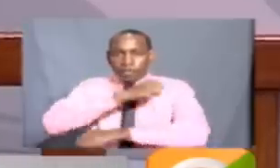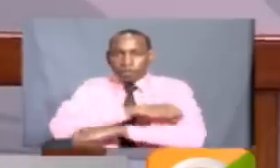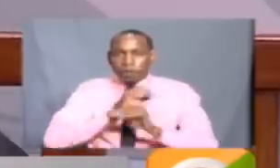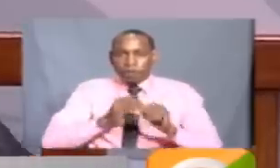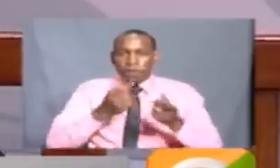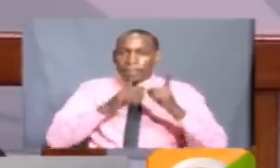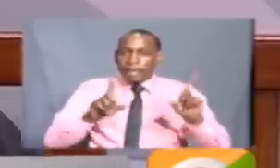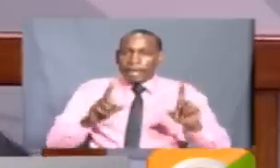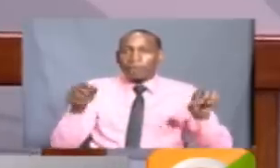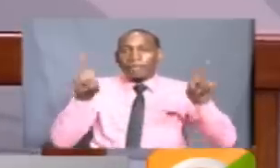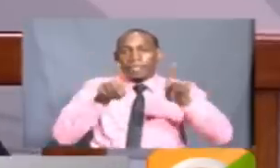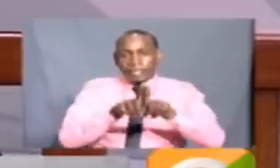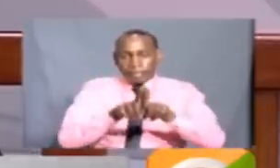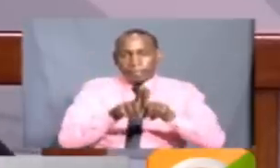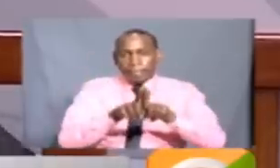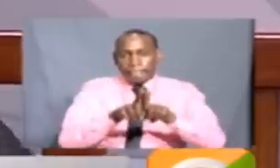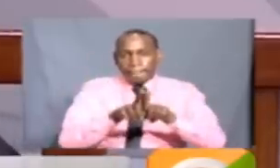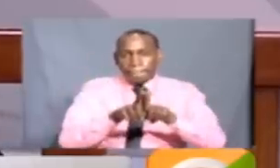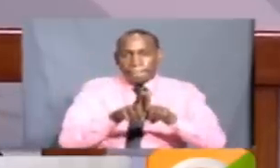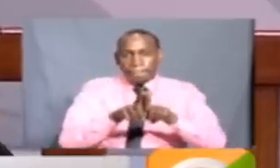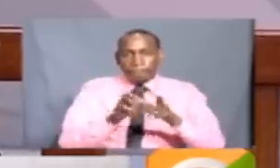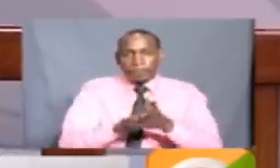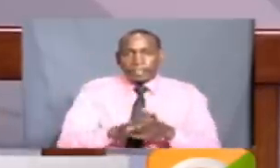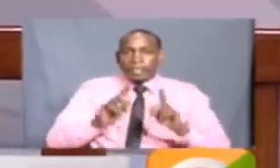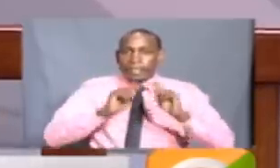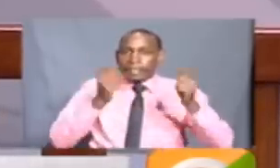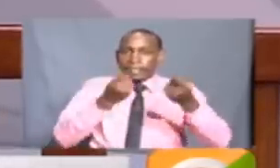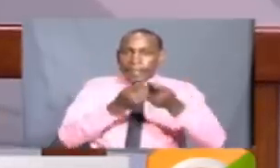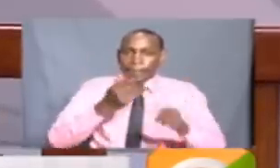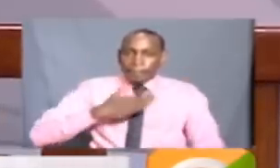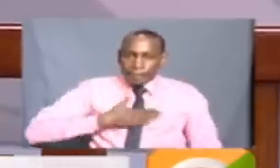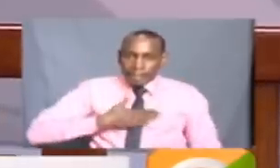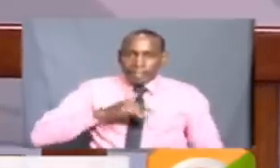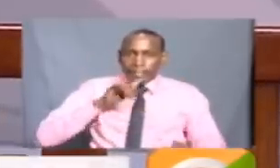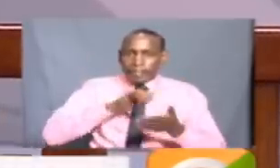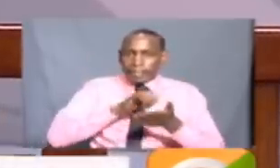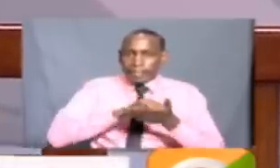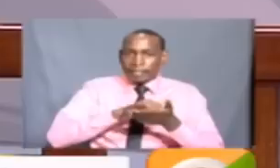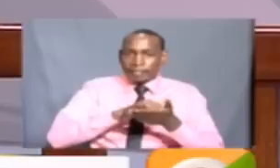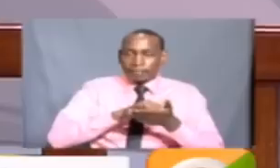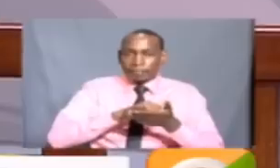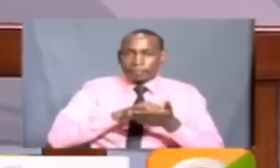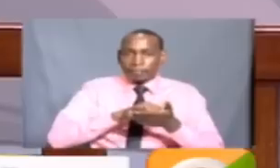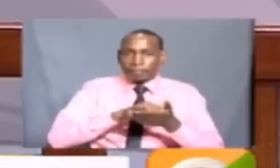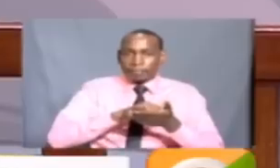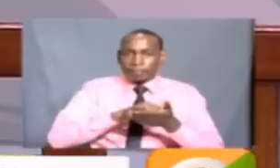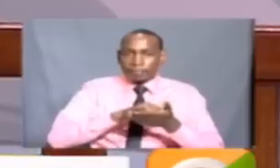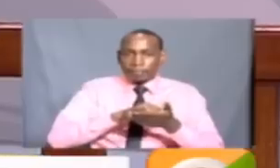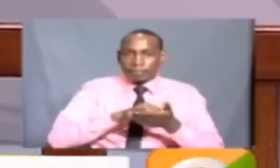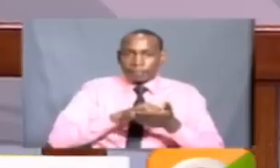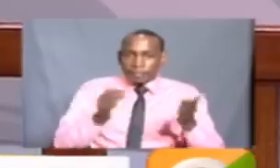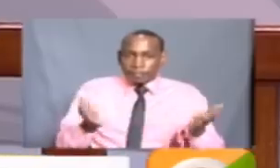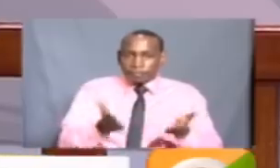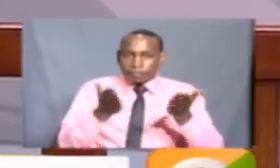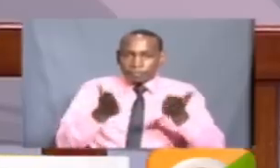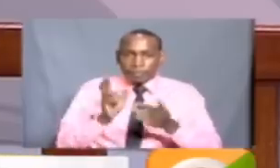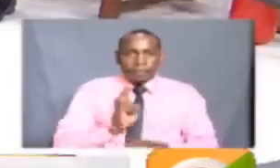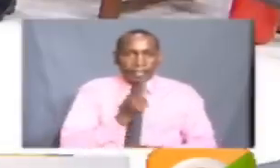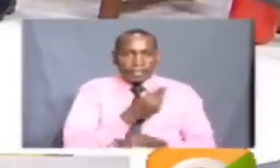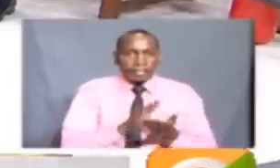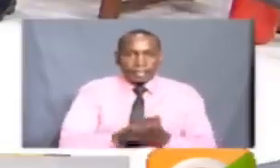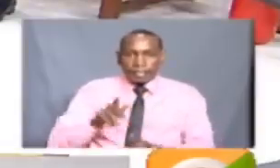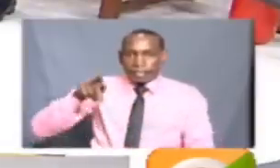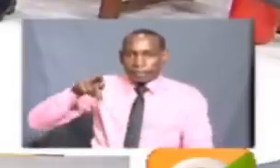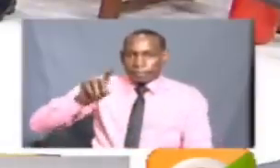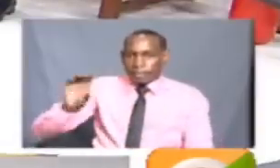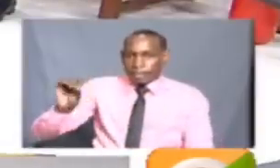is one and the same. It is our tribe, and that is what animates and motivates us. And PLO, when you